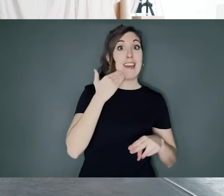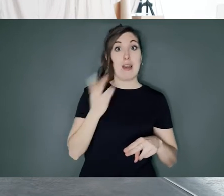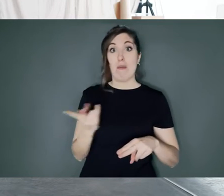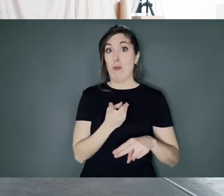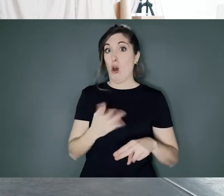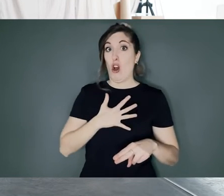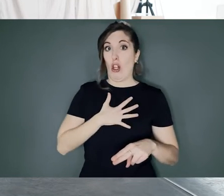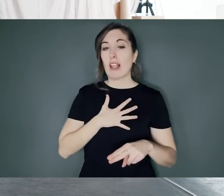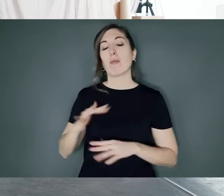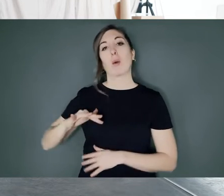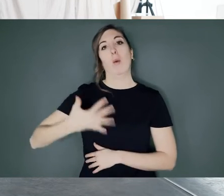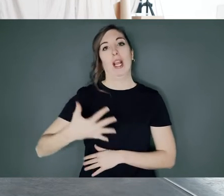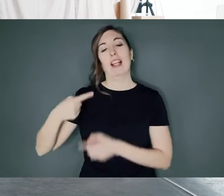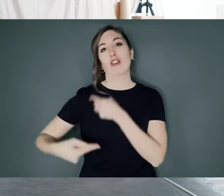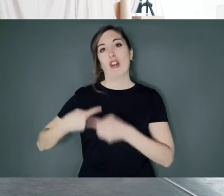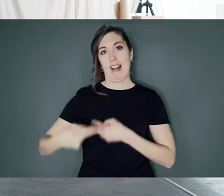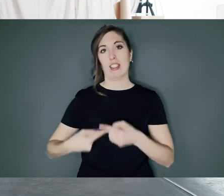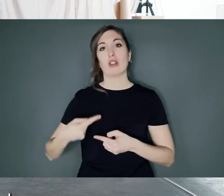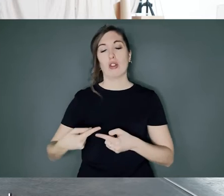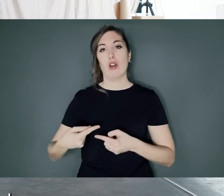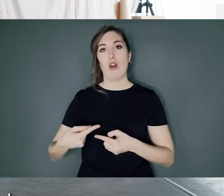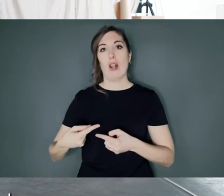nephew are fifth generation.